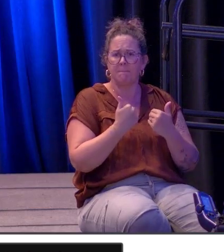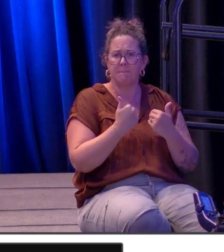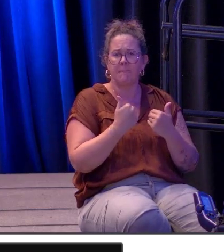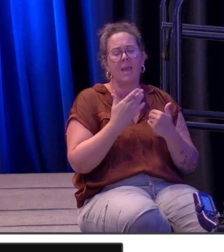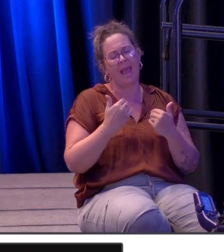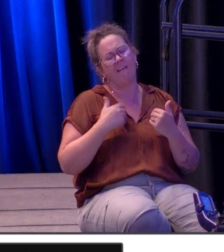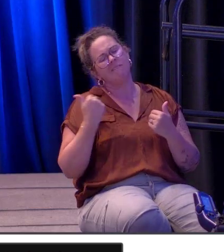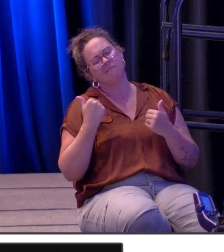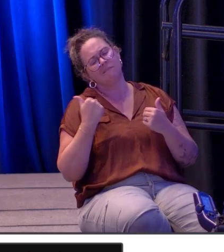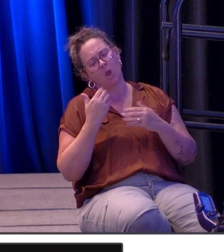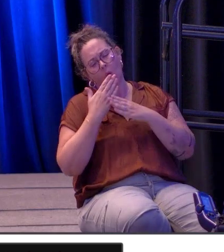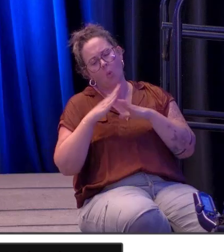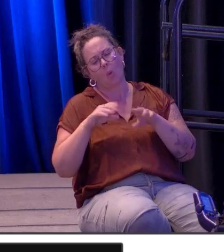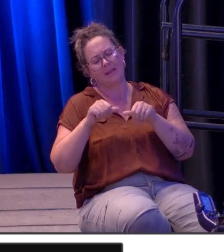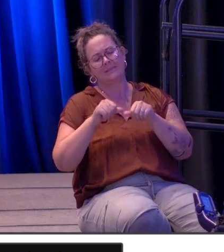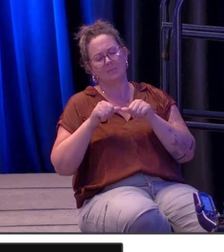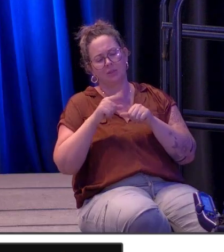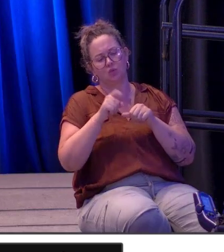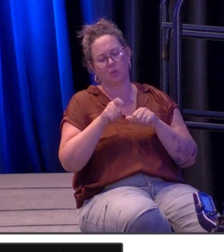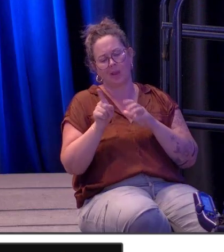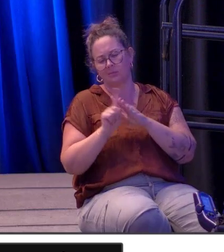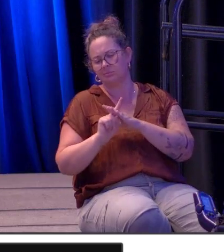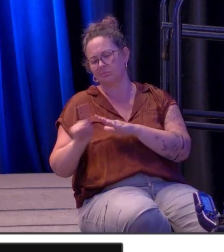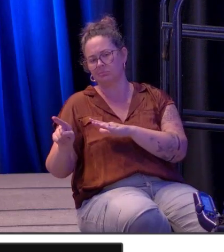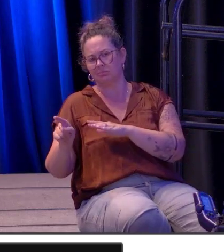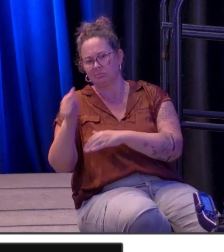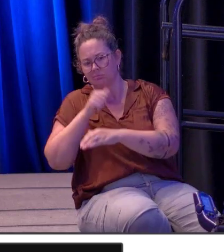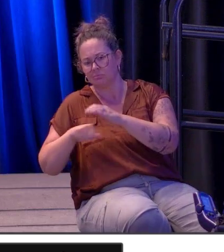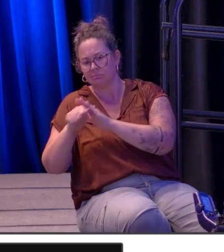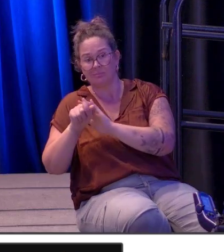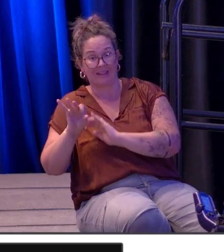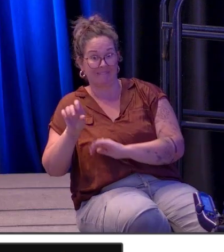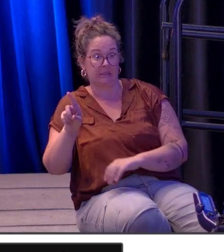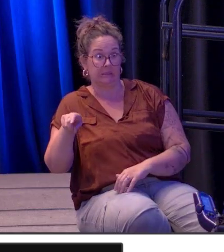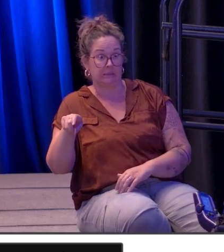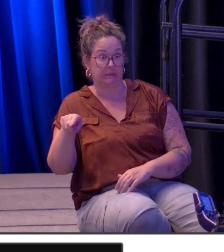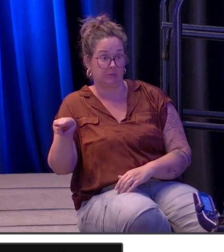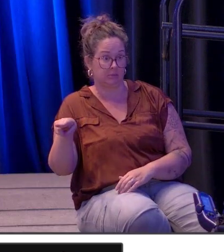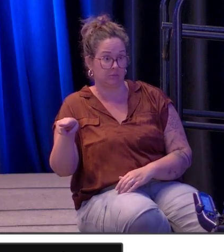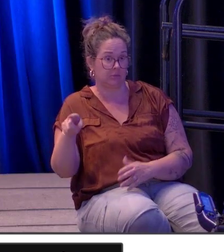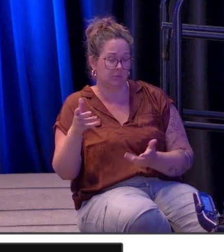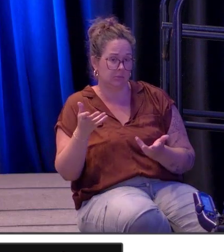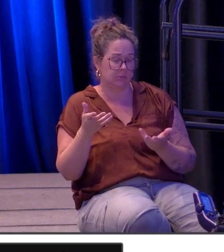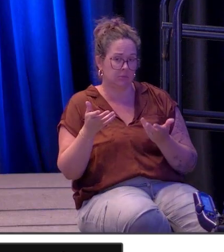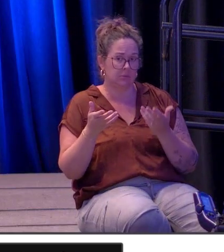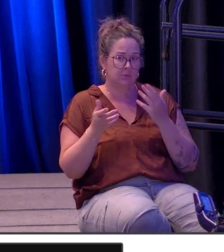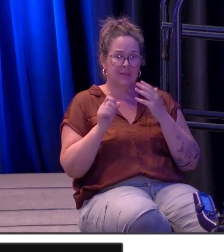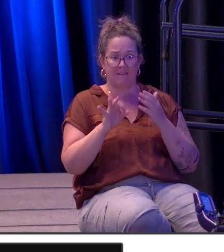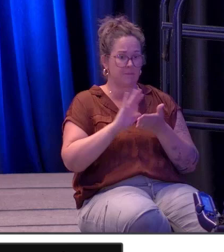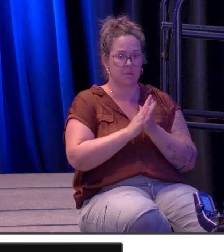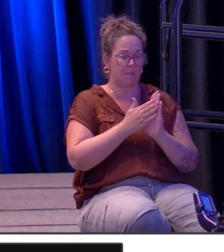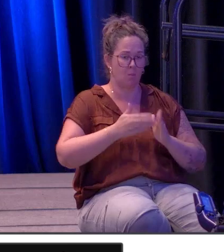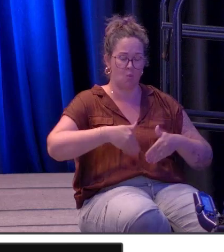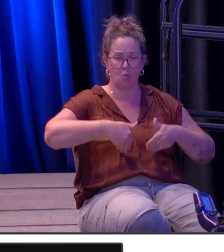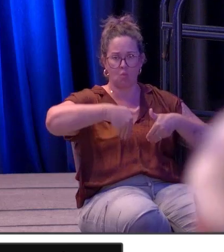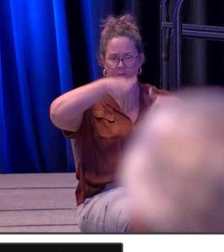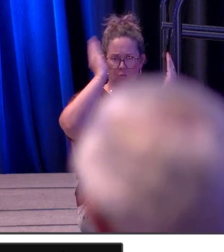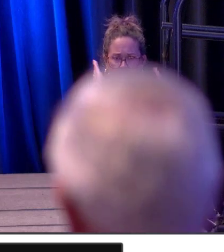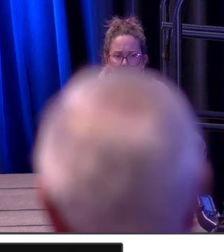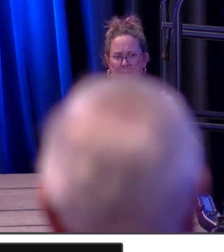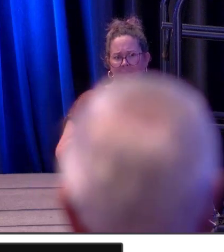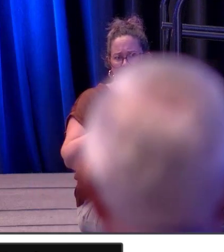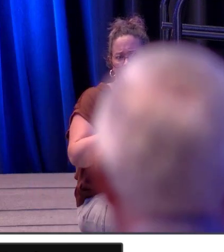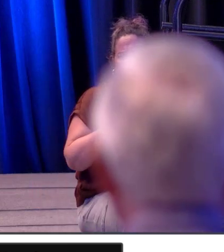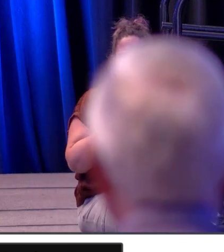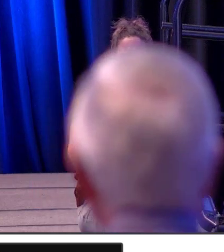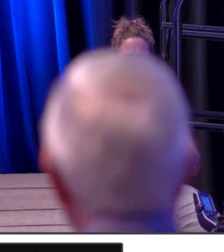where you can kind of slip away if you need to and, not be around people if it just becomes too much for you.